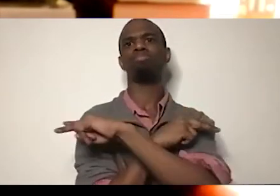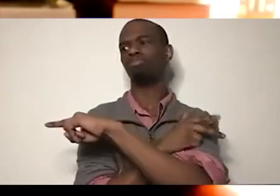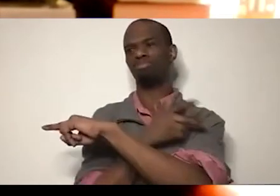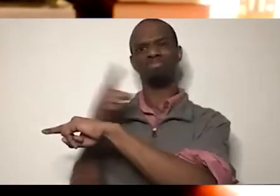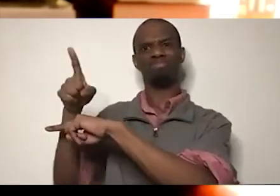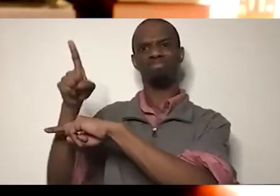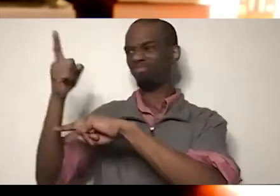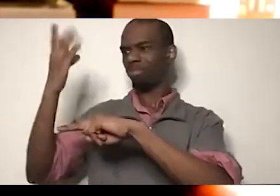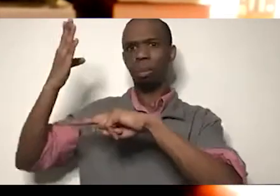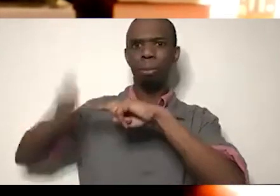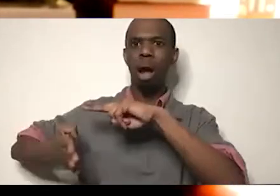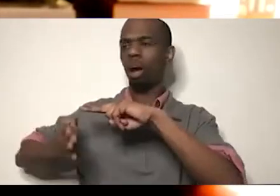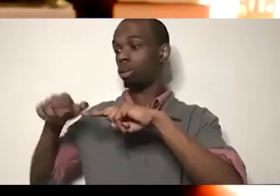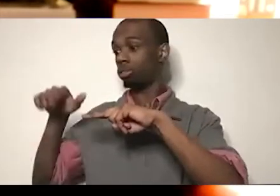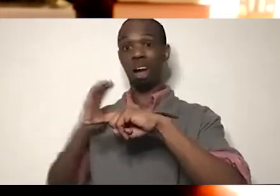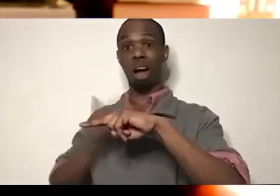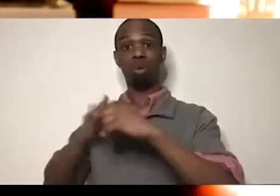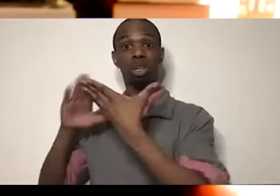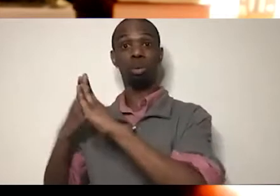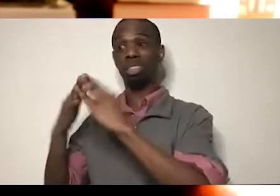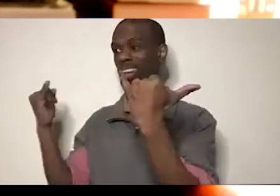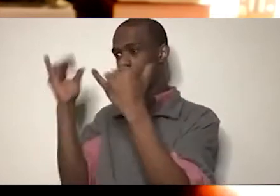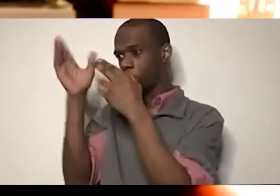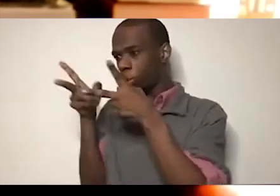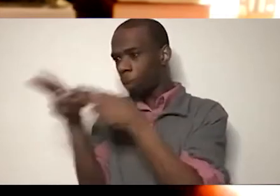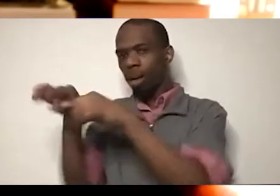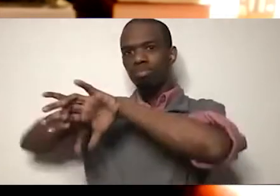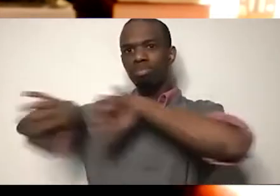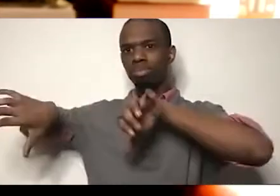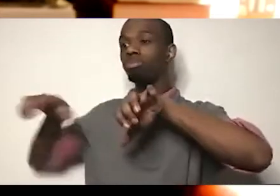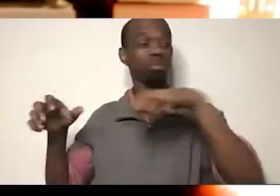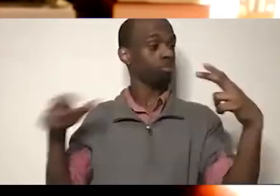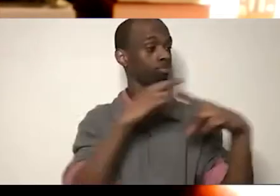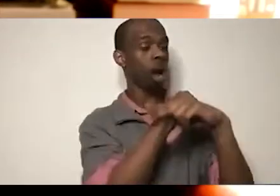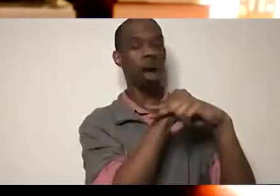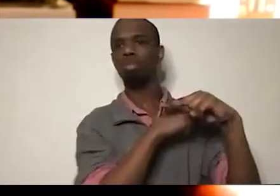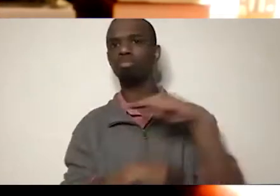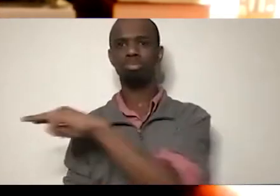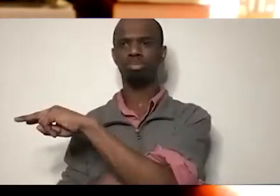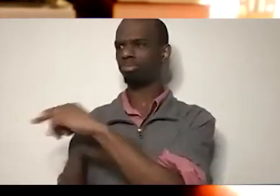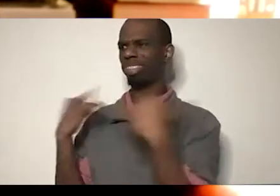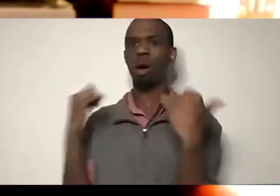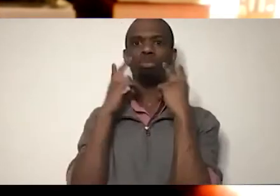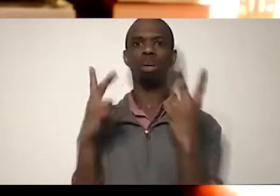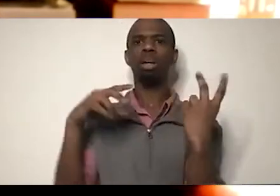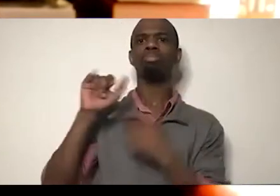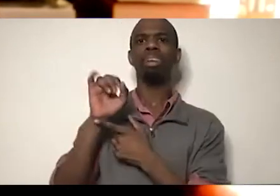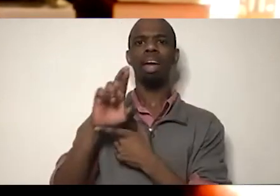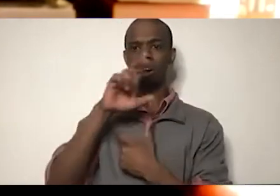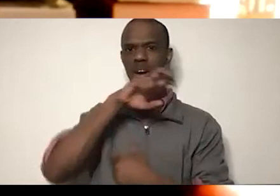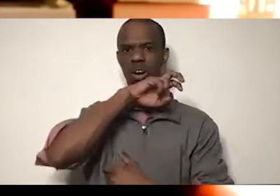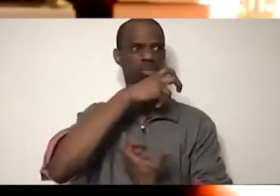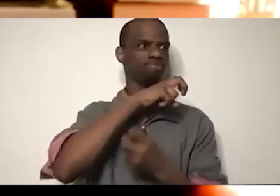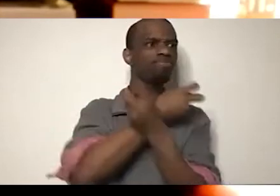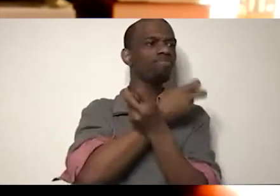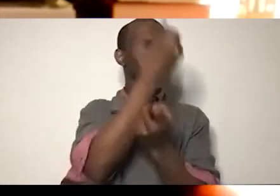The fact that 80% of Latinos in this country live in a non-attainment area for clean air standards, and over 70%